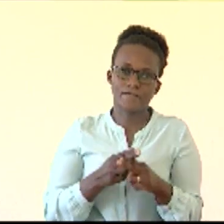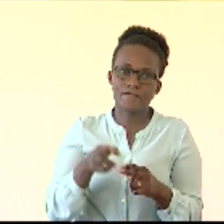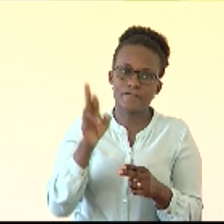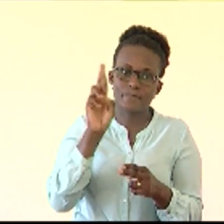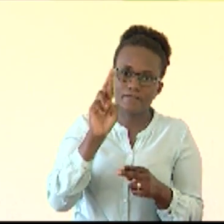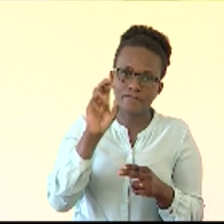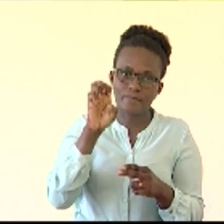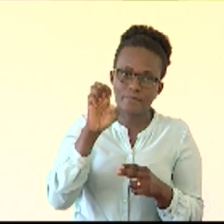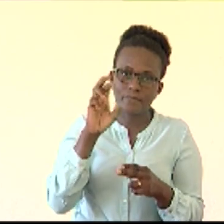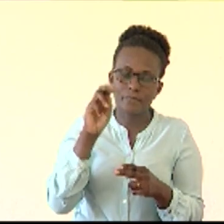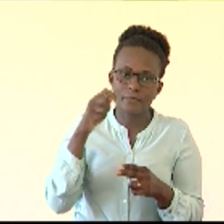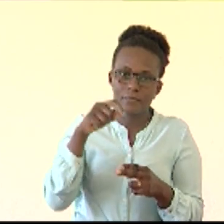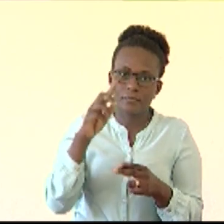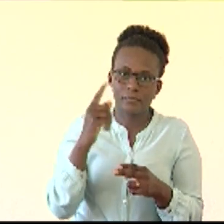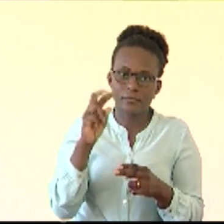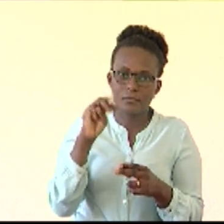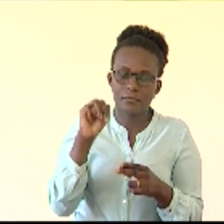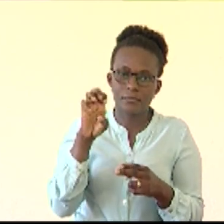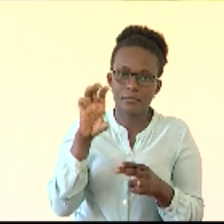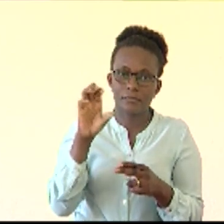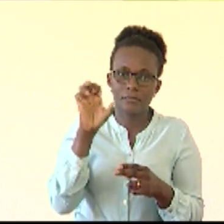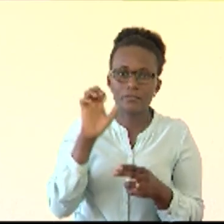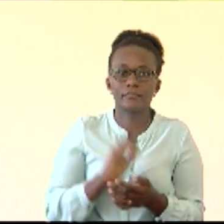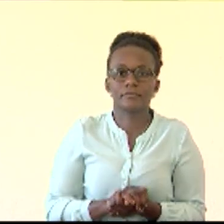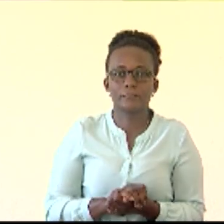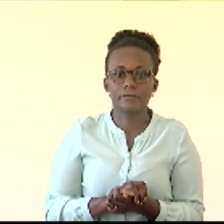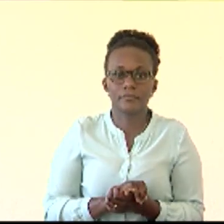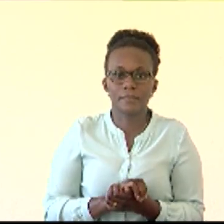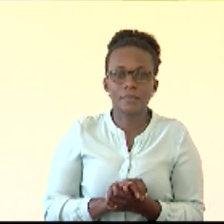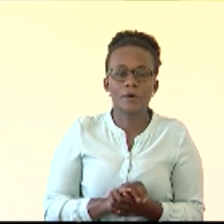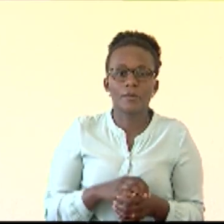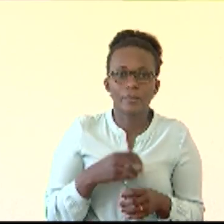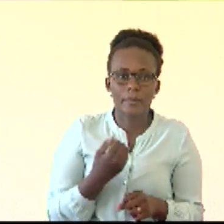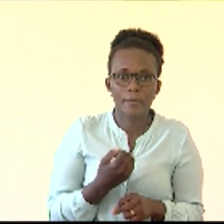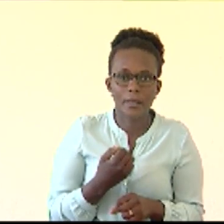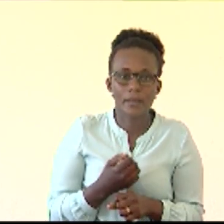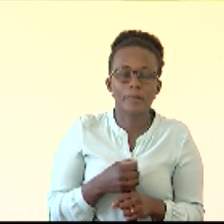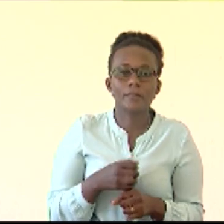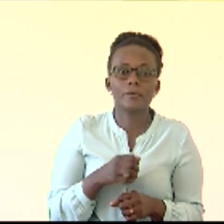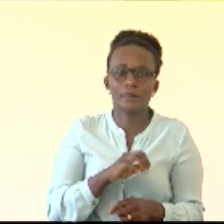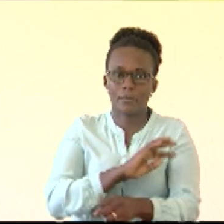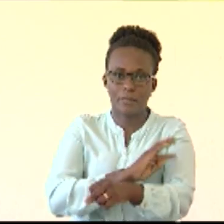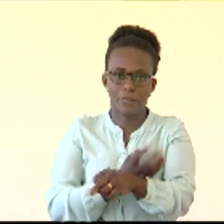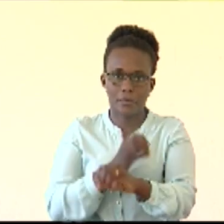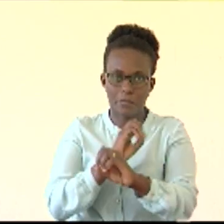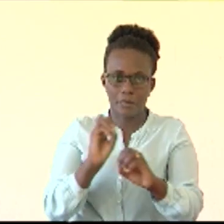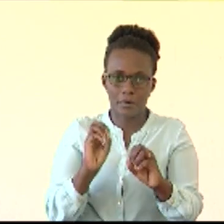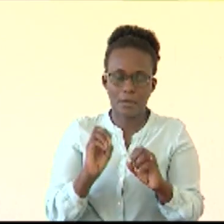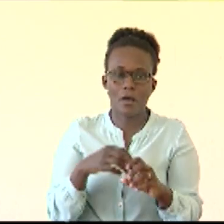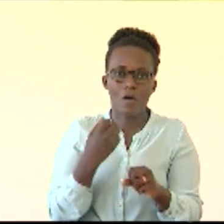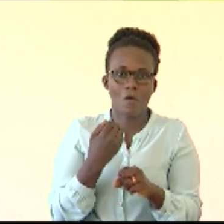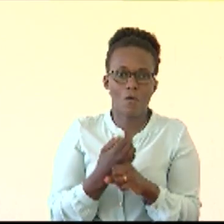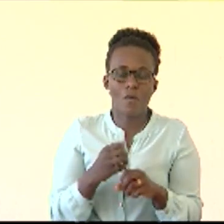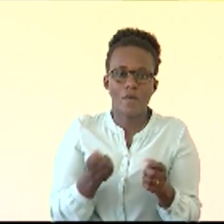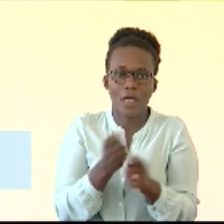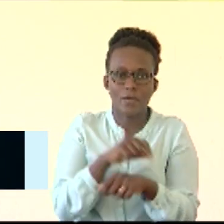Copper does not easily rust. It cannot be easily damaged. And these metals that are